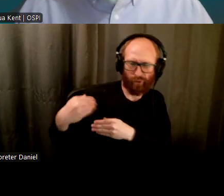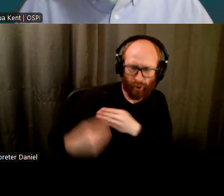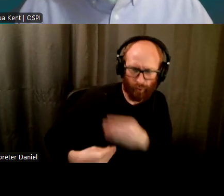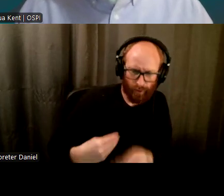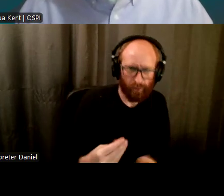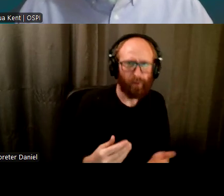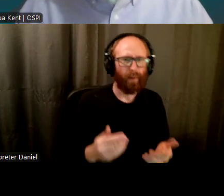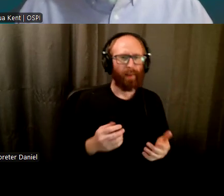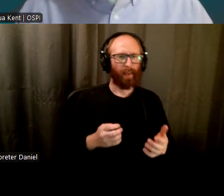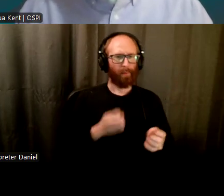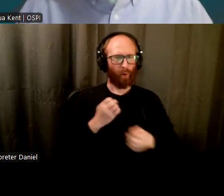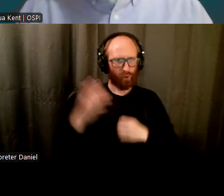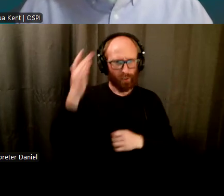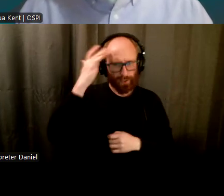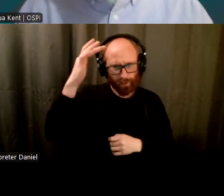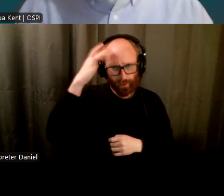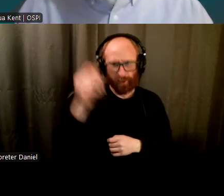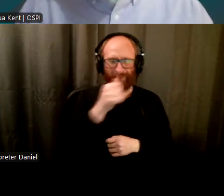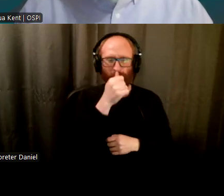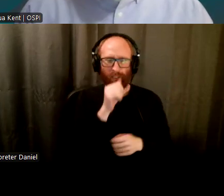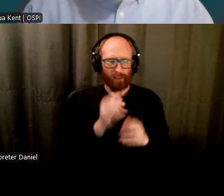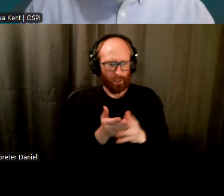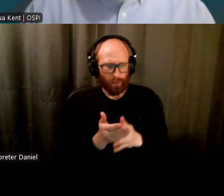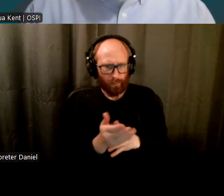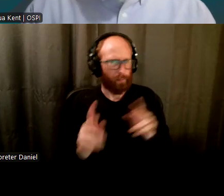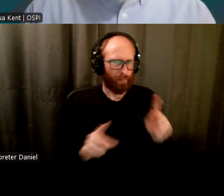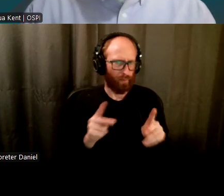equipped to face life challenges after high school.